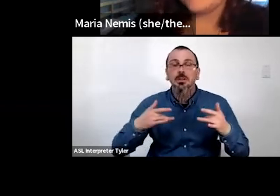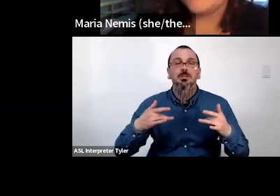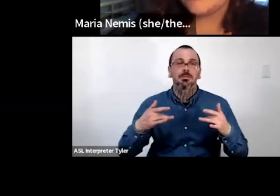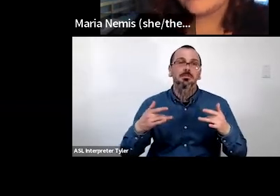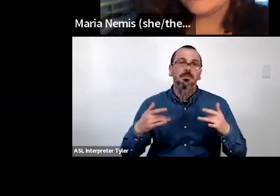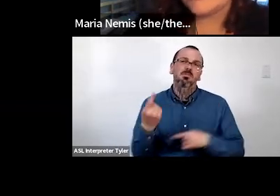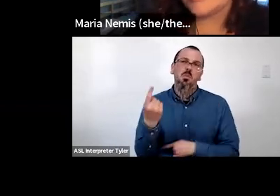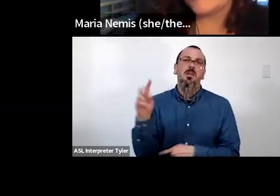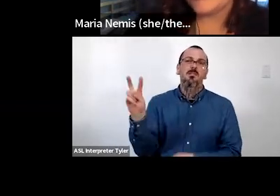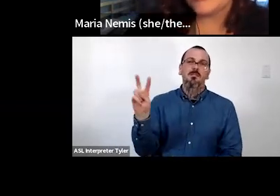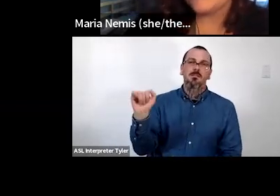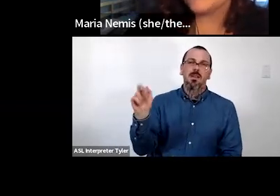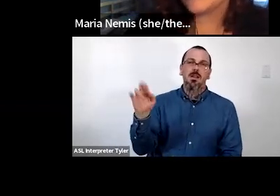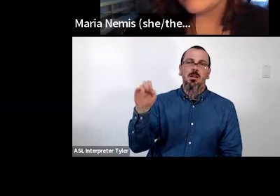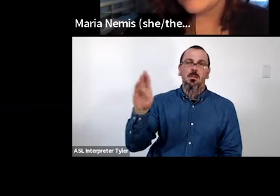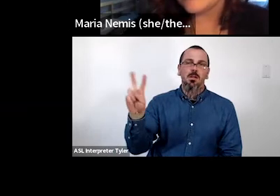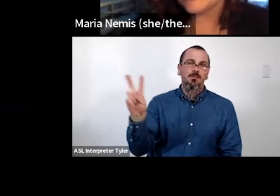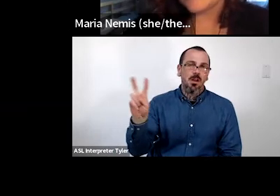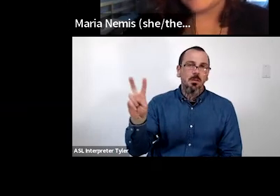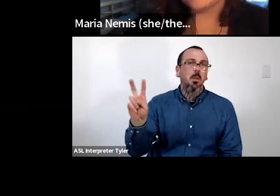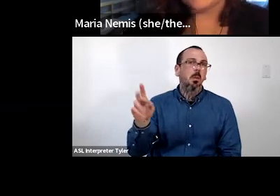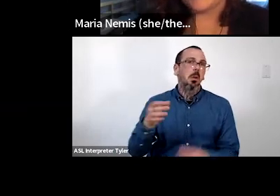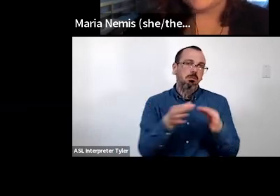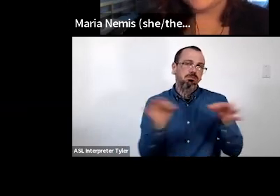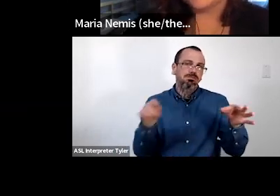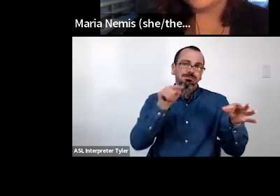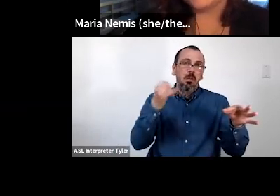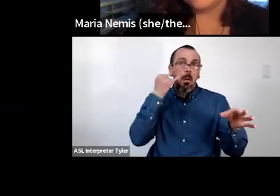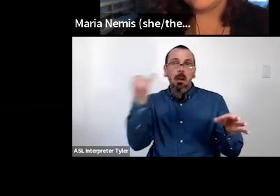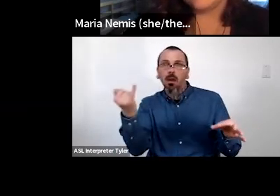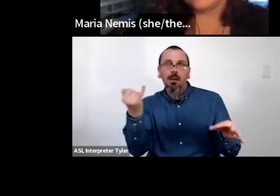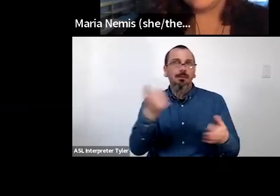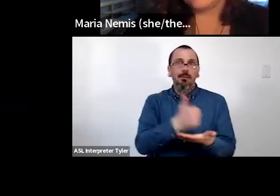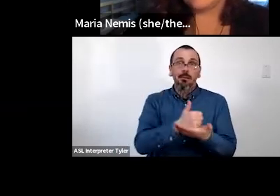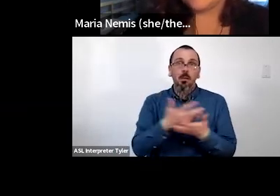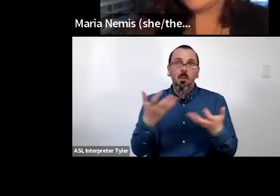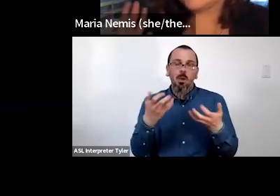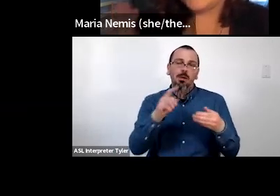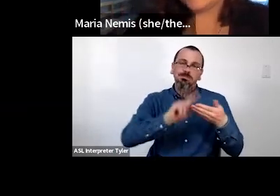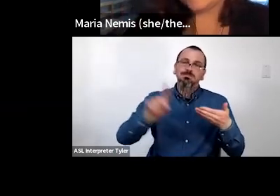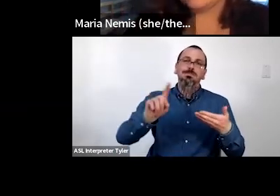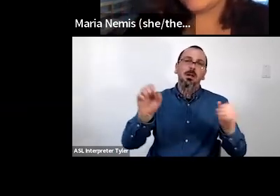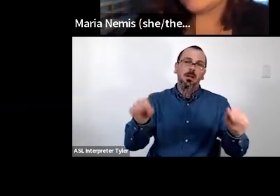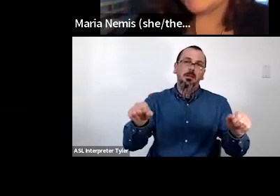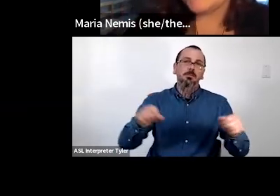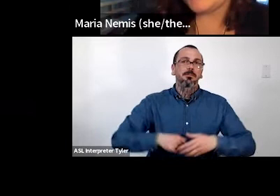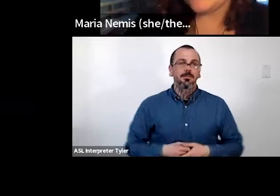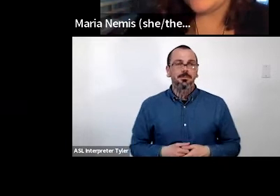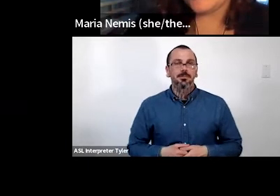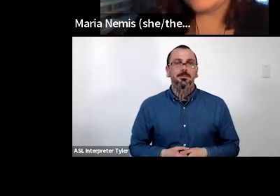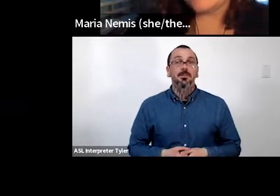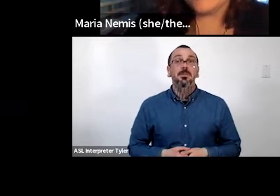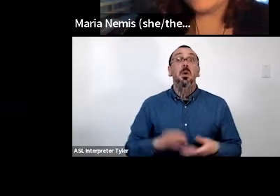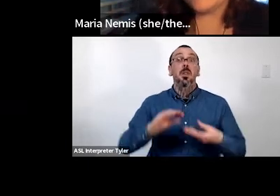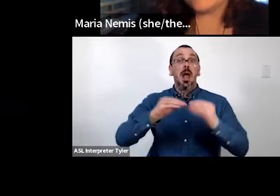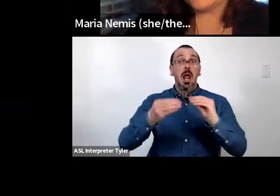encompassing anyone who had selected that they wanted help for eating disorders and or body image. So this is a breakdown of the numbers in each